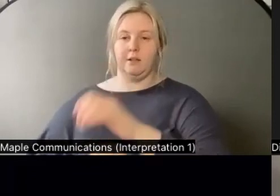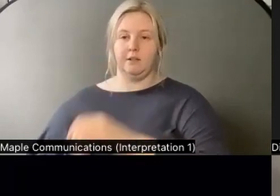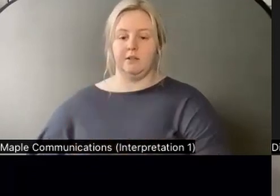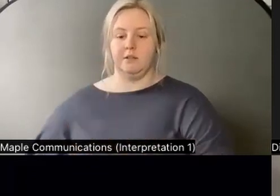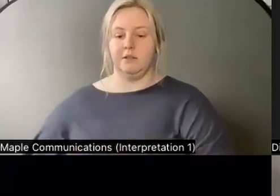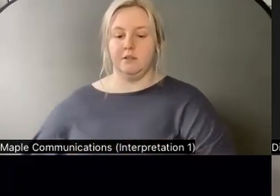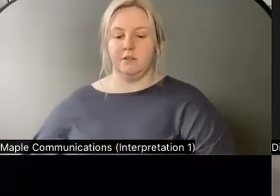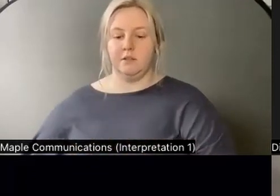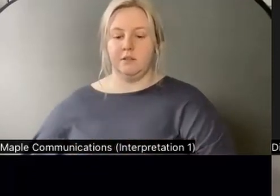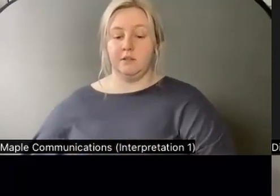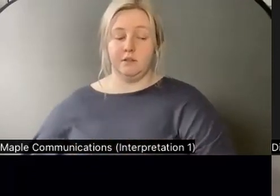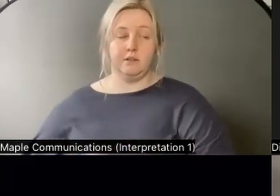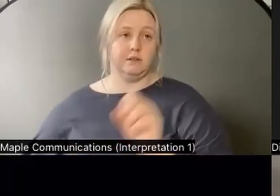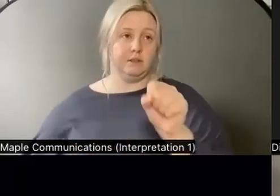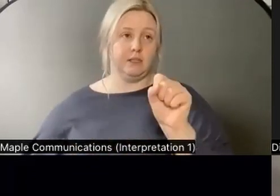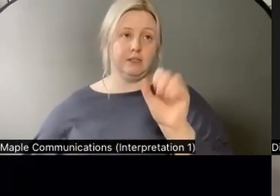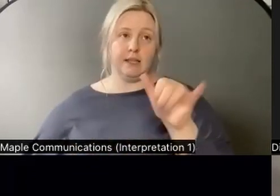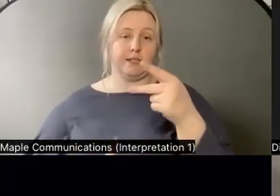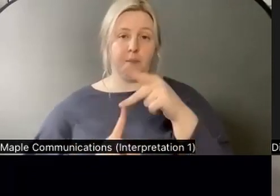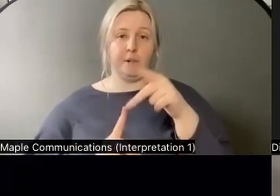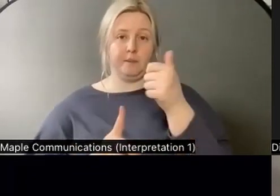Yes, absolutely, that is the Parliament.